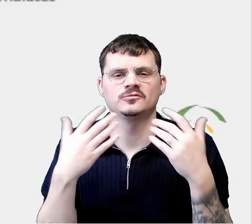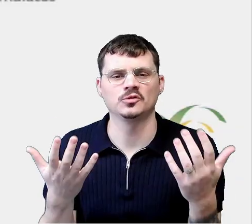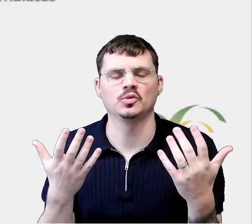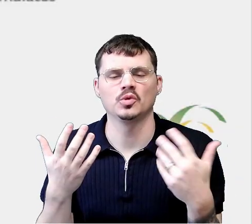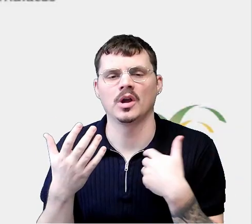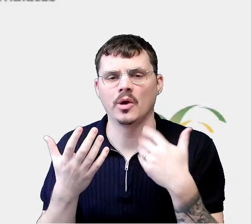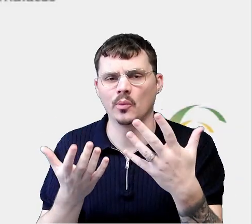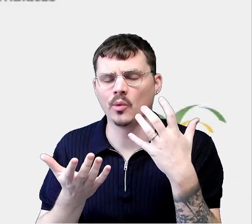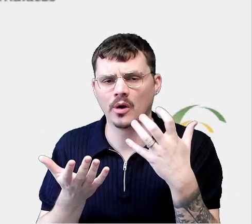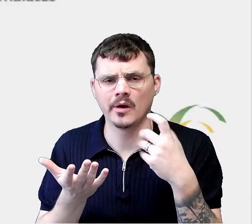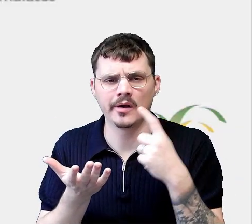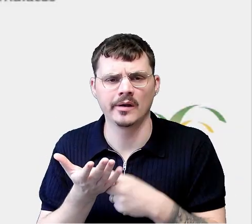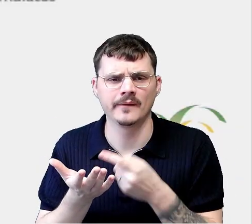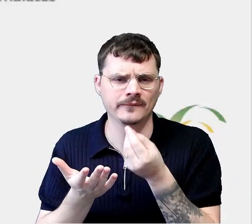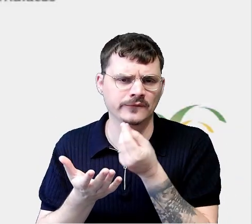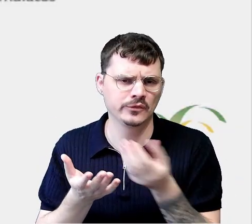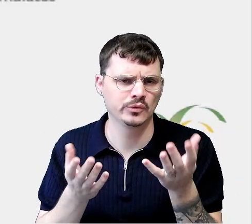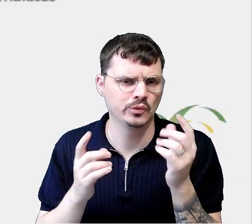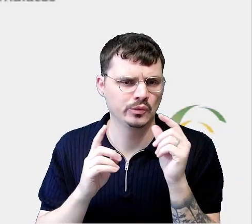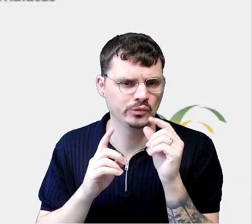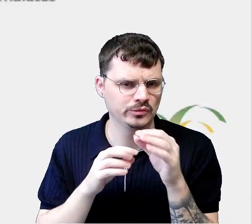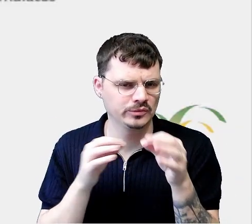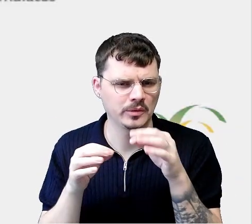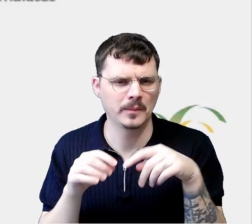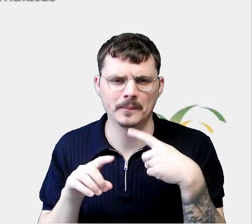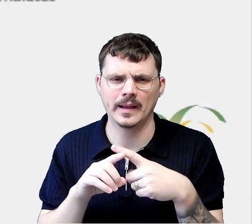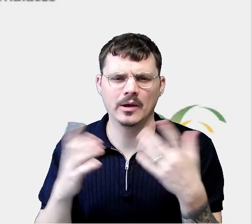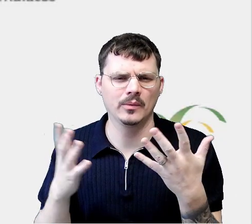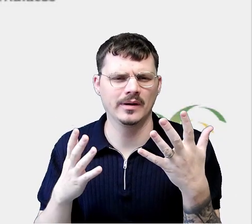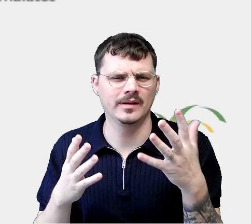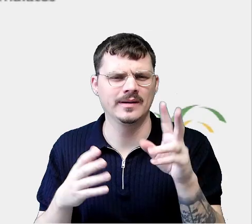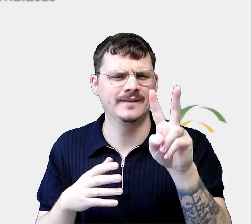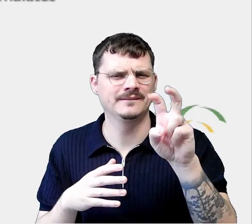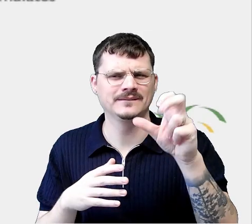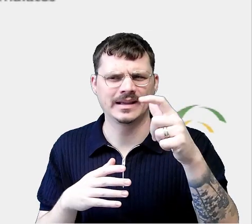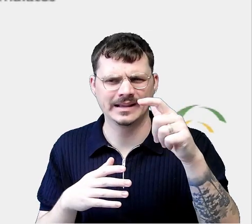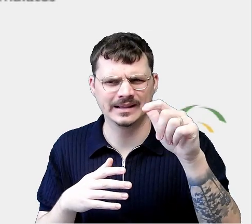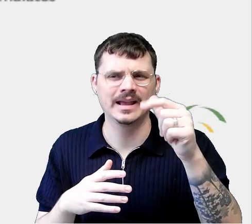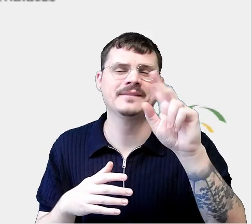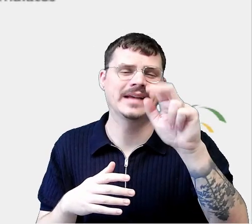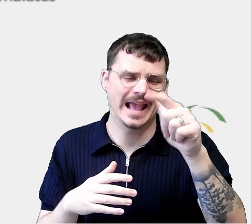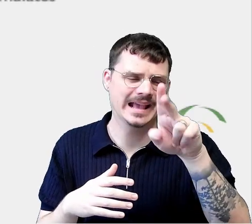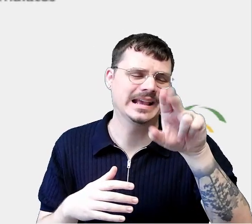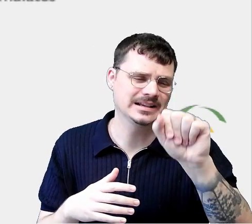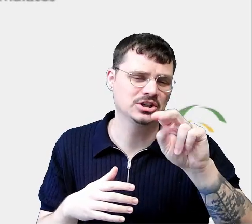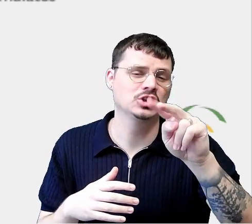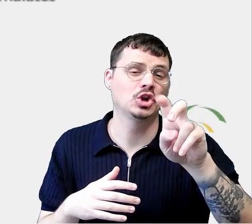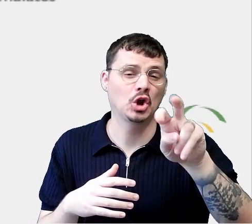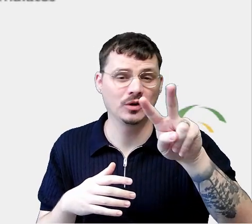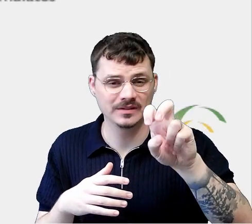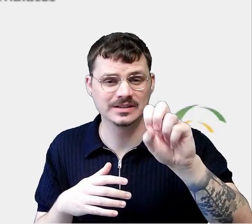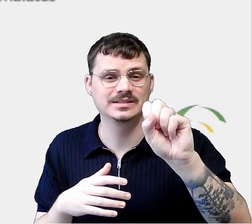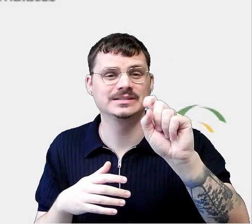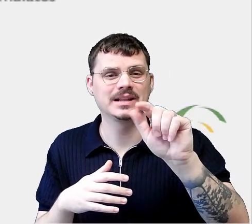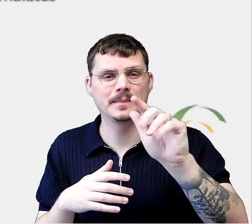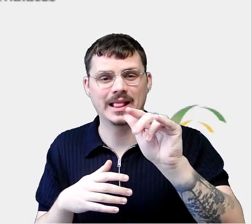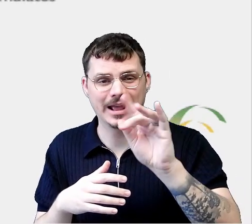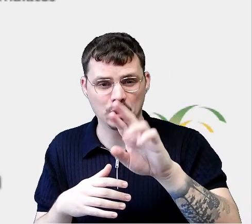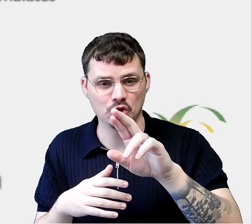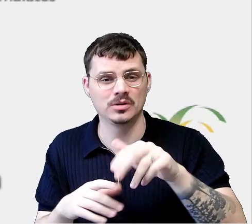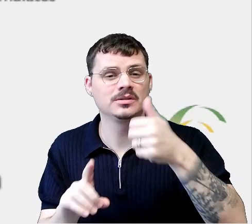So I want to just say a couple words because I get a lot of questions about what's a vagus nerve stimulator. Well, it's a